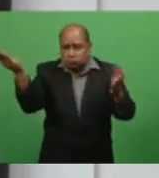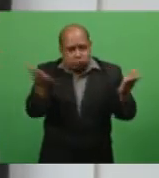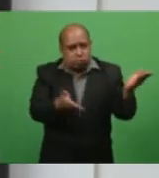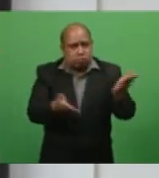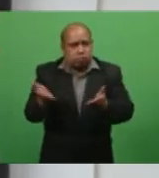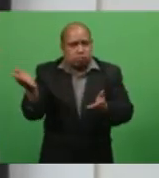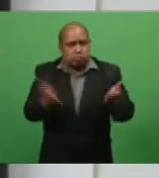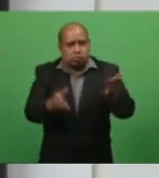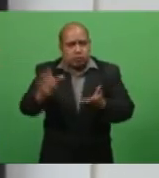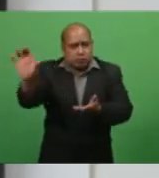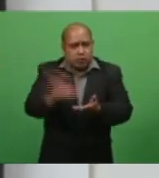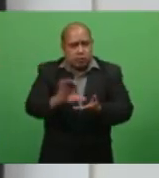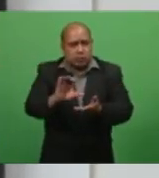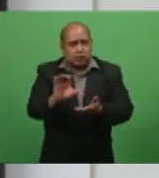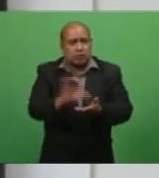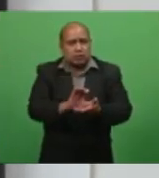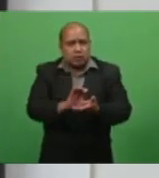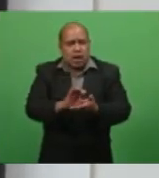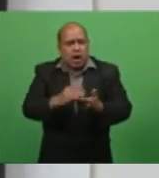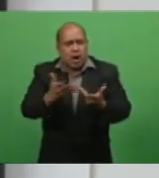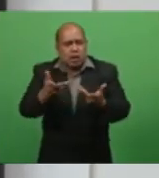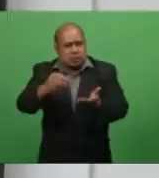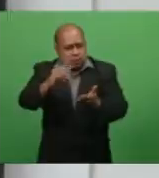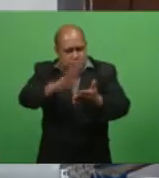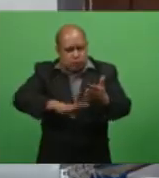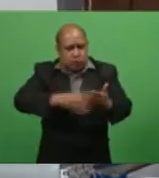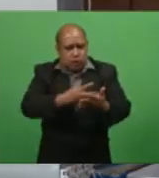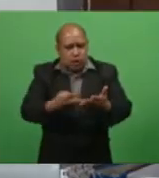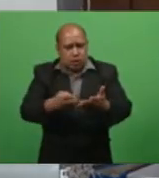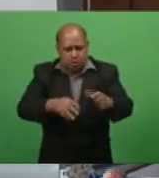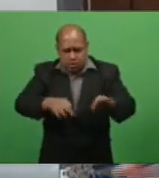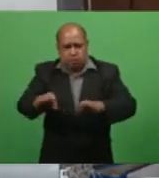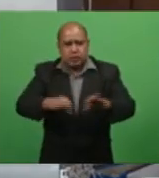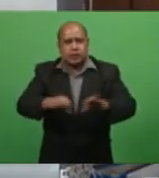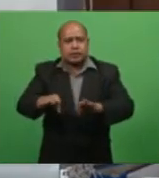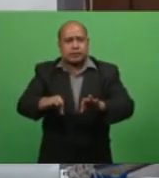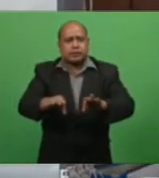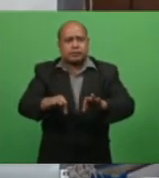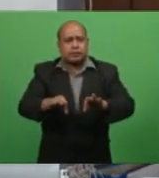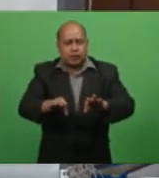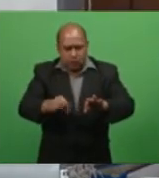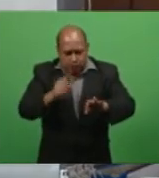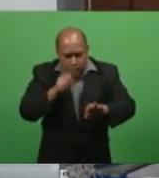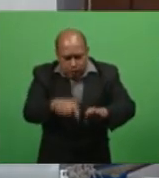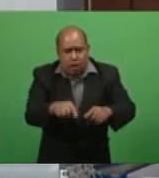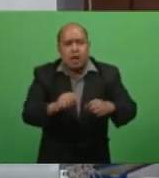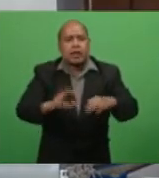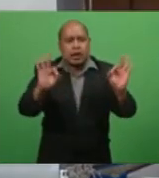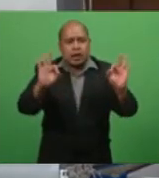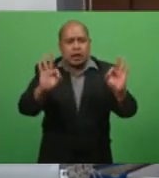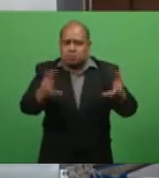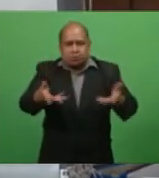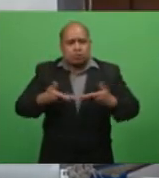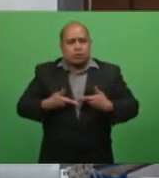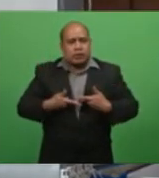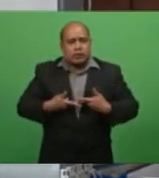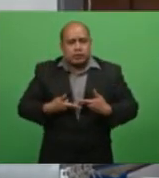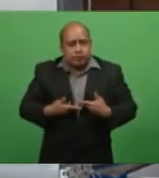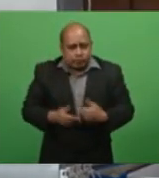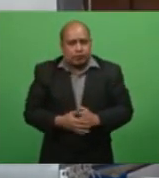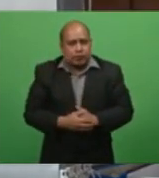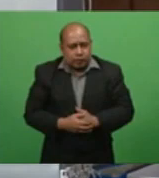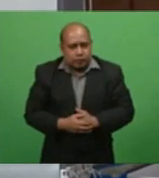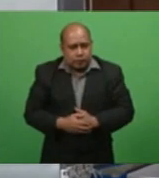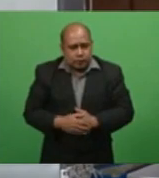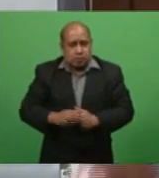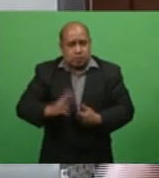manifesto, the principles and policies of the party. That's done by and I'm the one. I'm